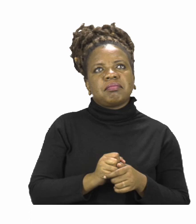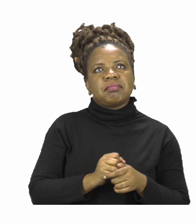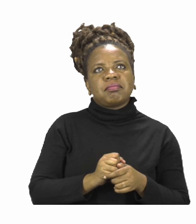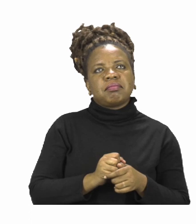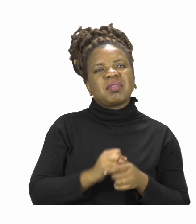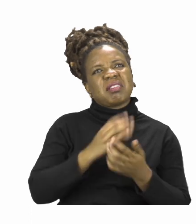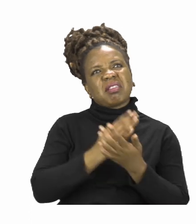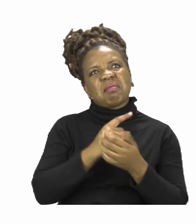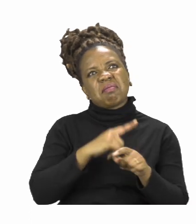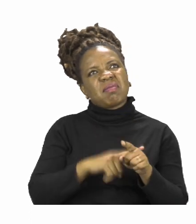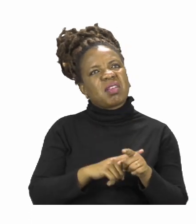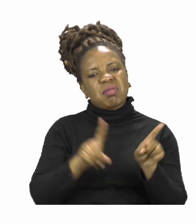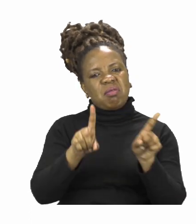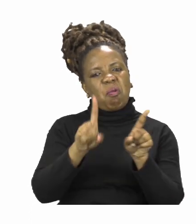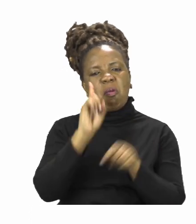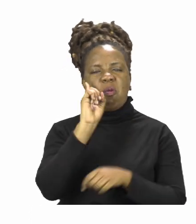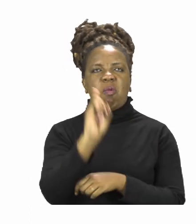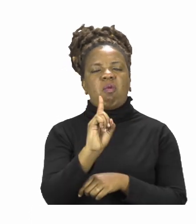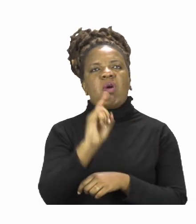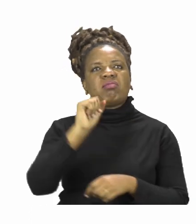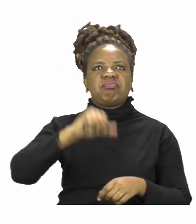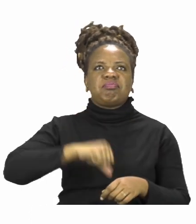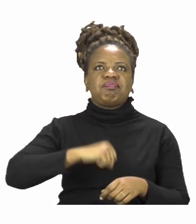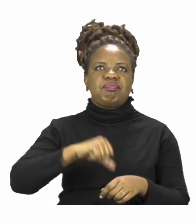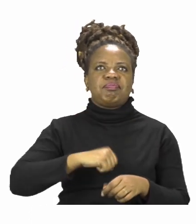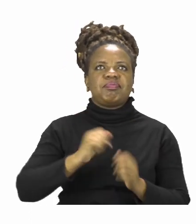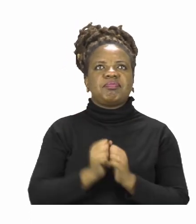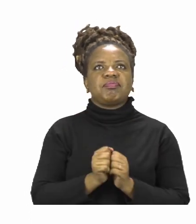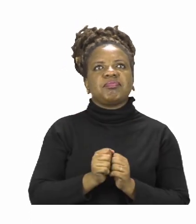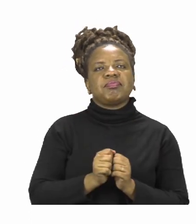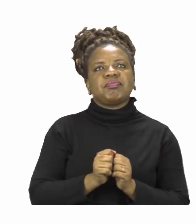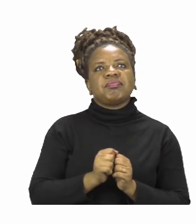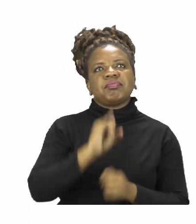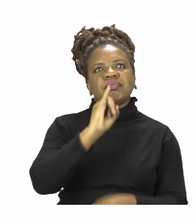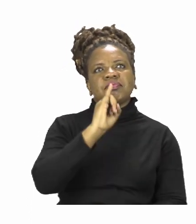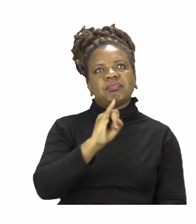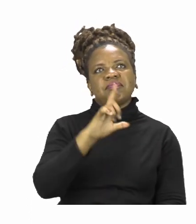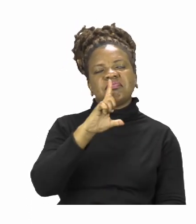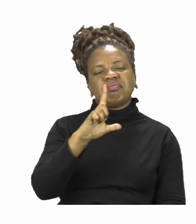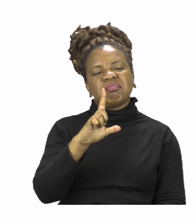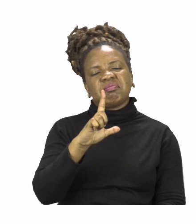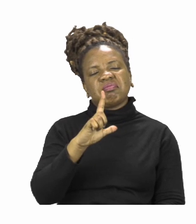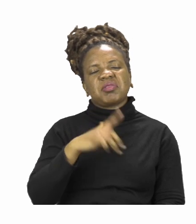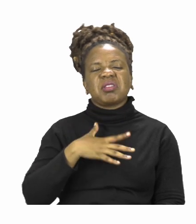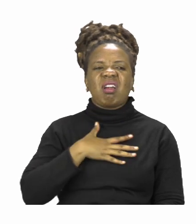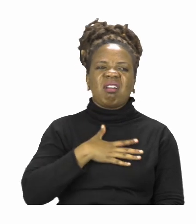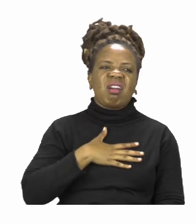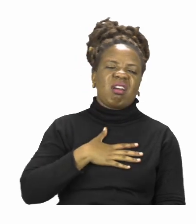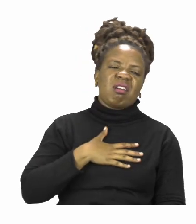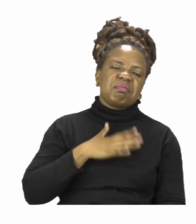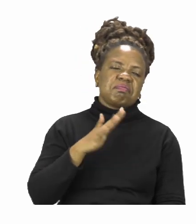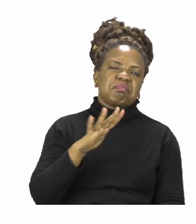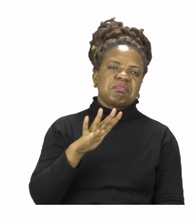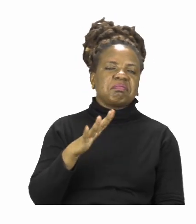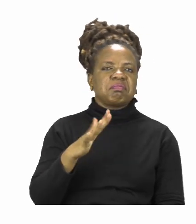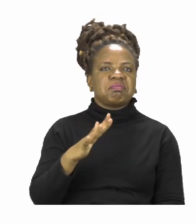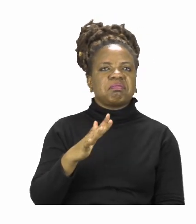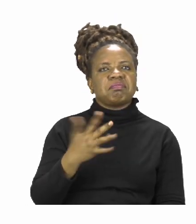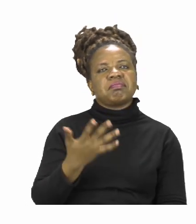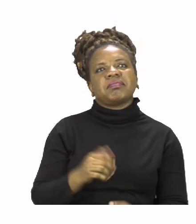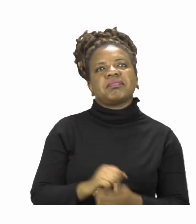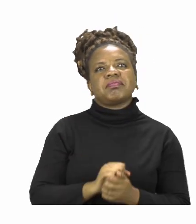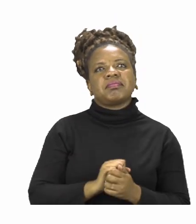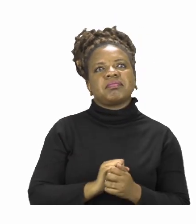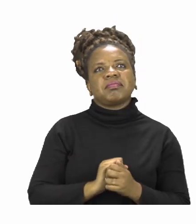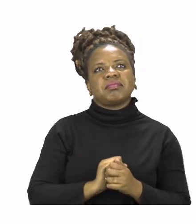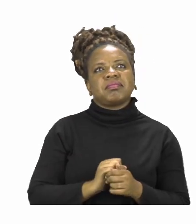same. The word ill is to not feel well or sick. The